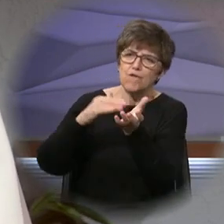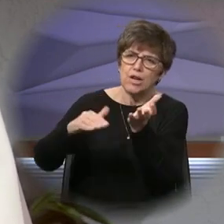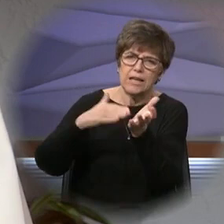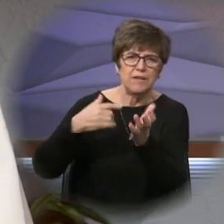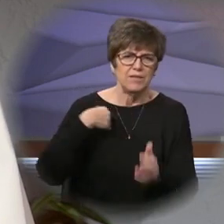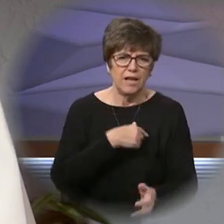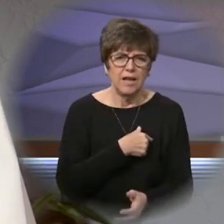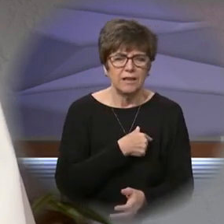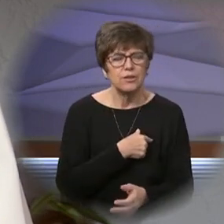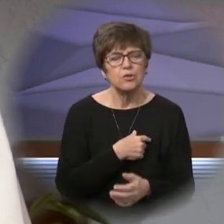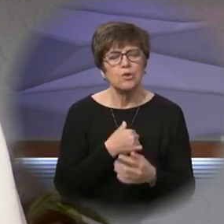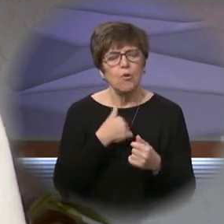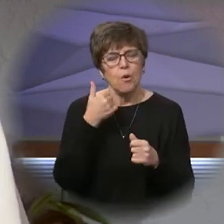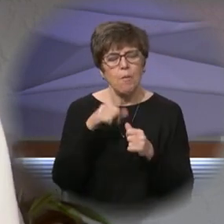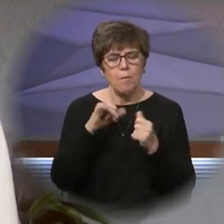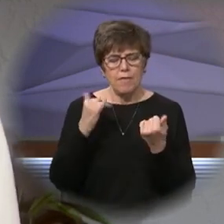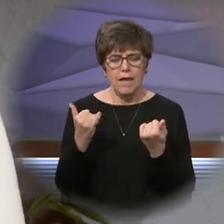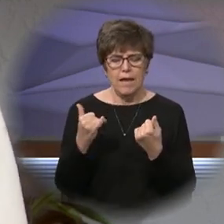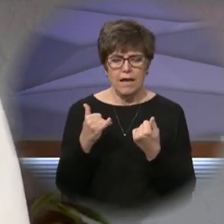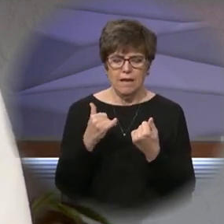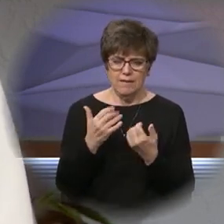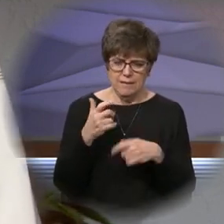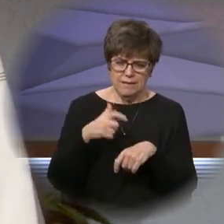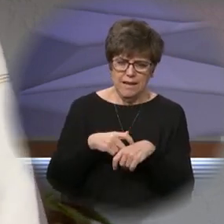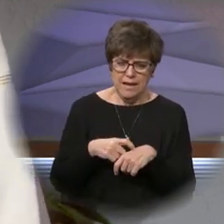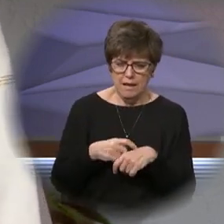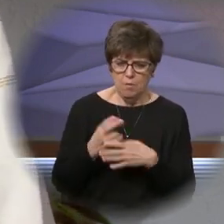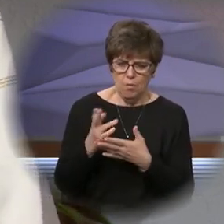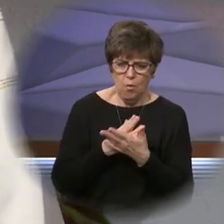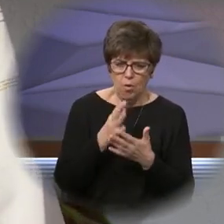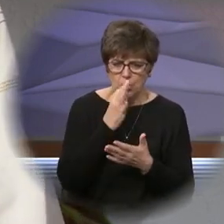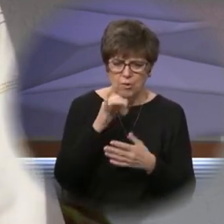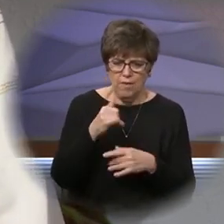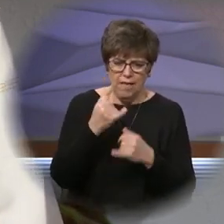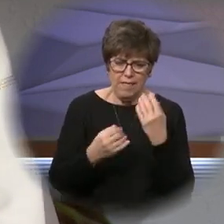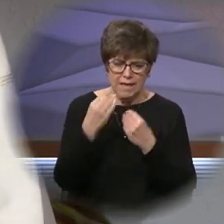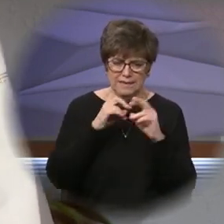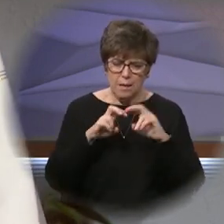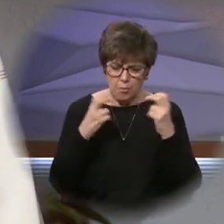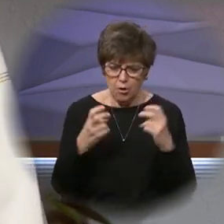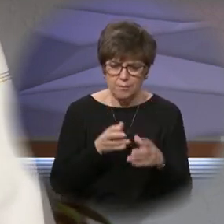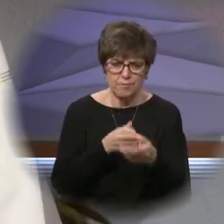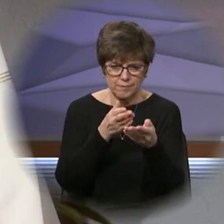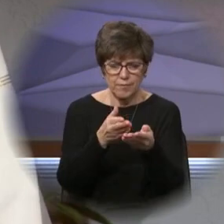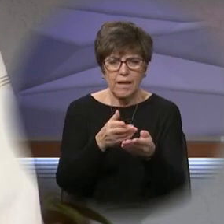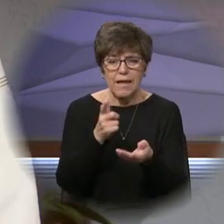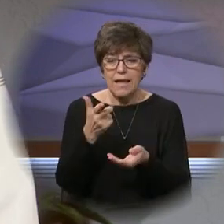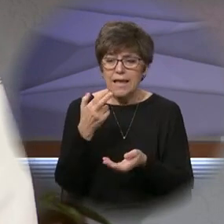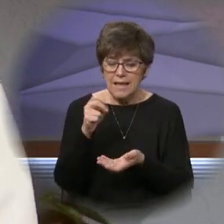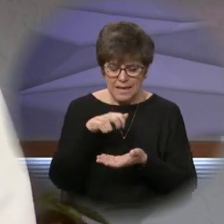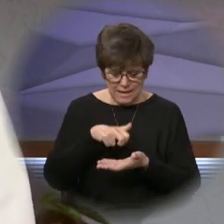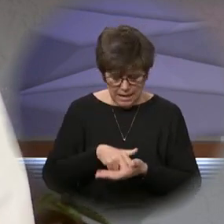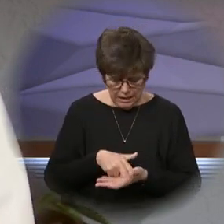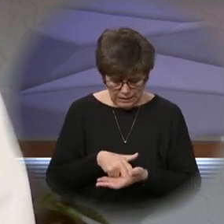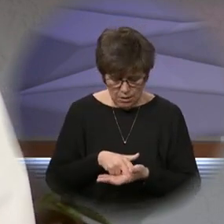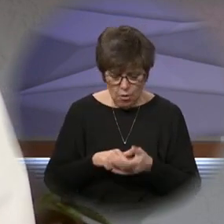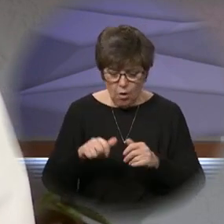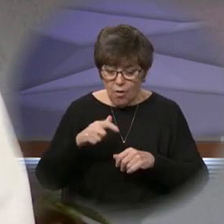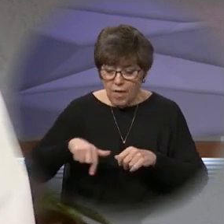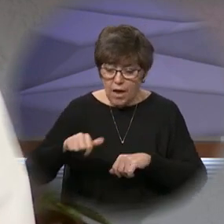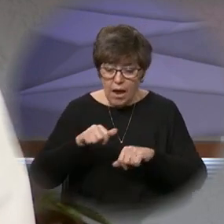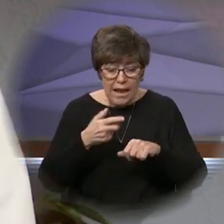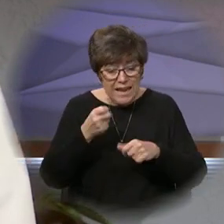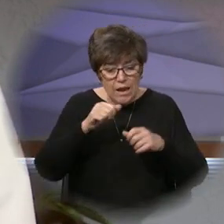the midst of this institution of the Holy Eucharist at that Last Supper, he had just knelt down and washed the feet of